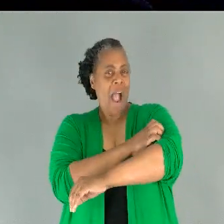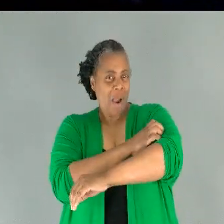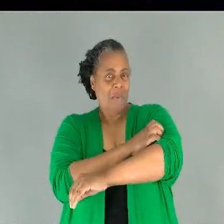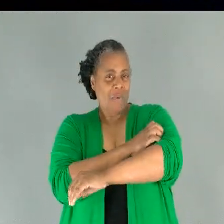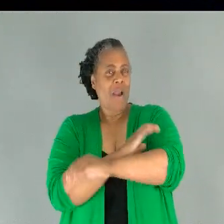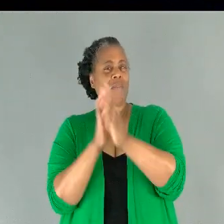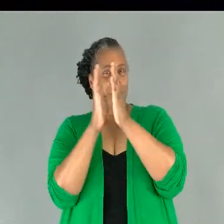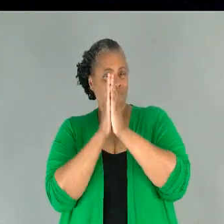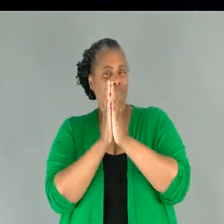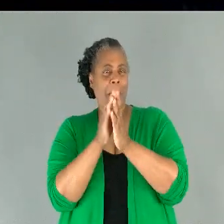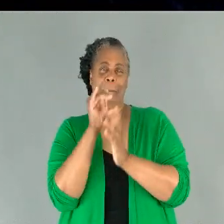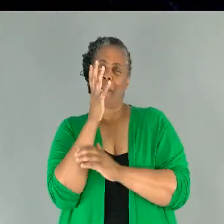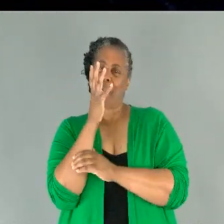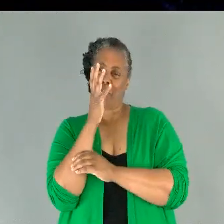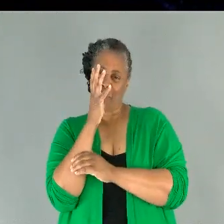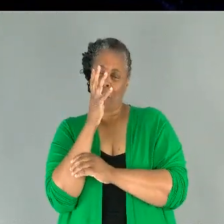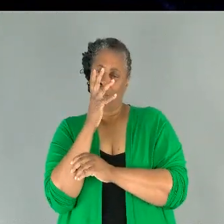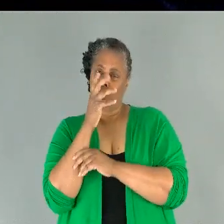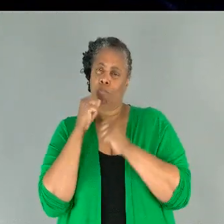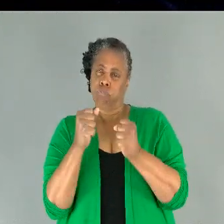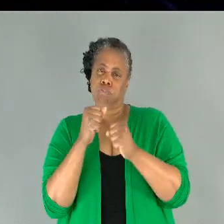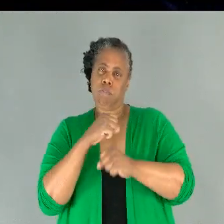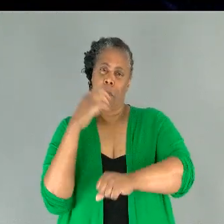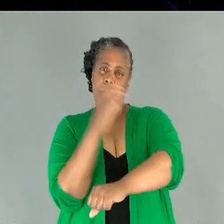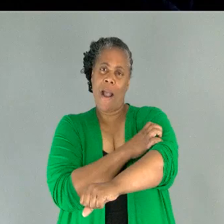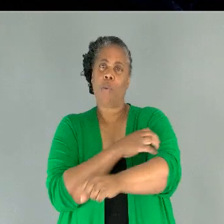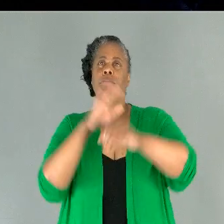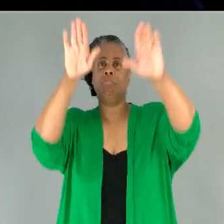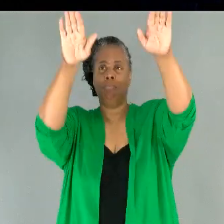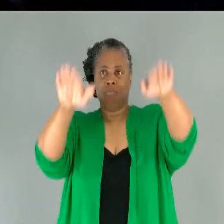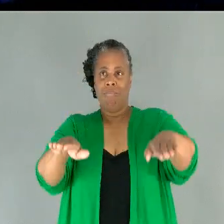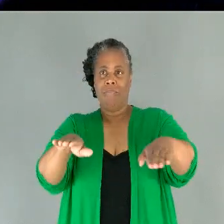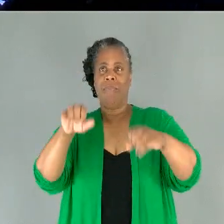of a Praying Mother. Now take your seat.